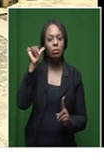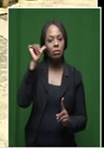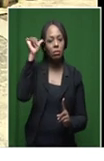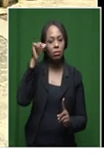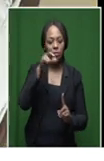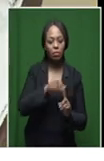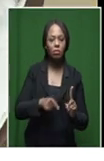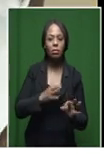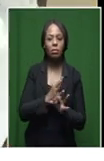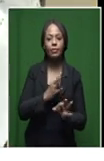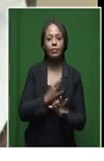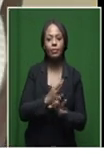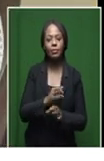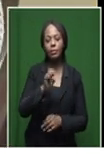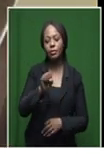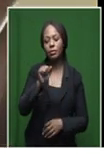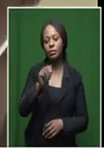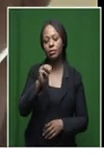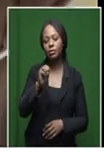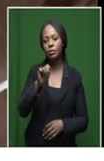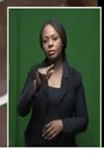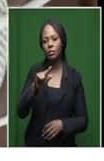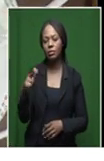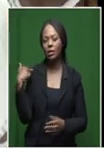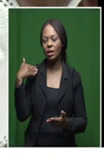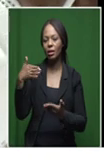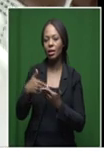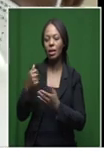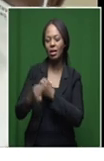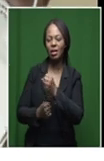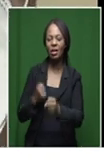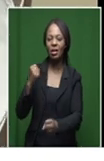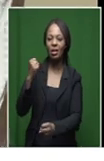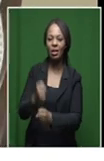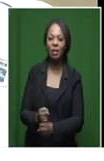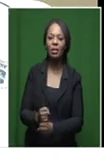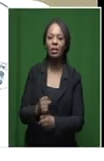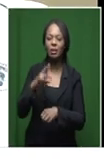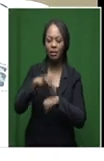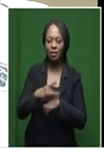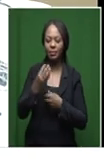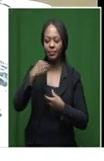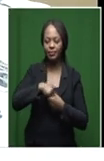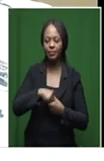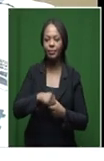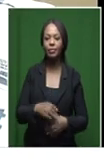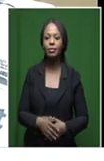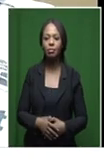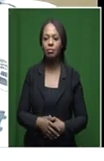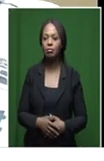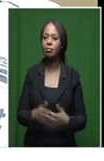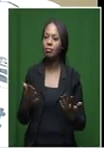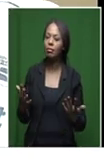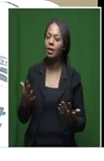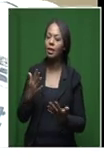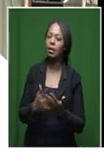Baba Samuel Zwane has lived with a chronic illness for years. Definitely they are run in the family. The